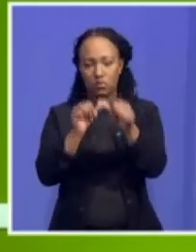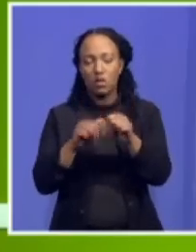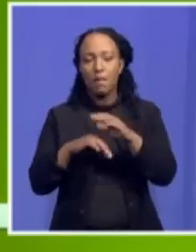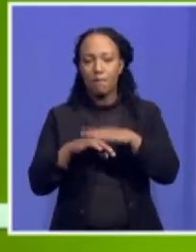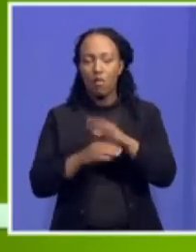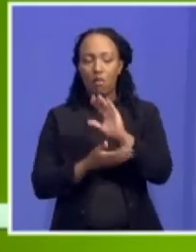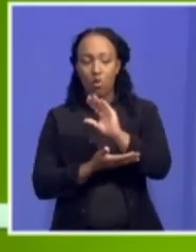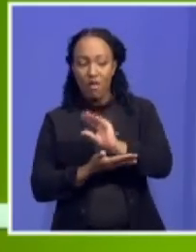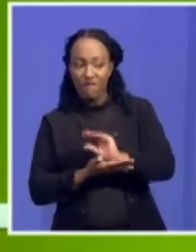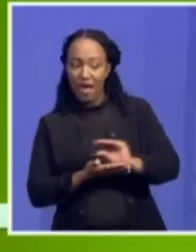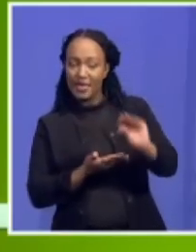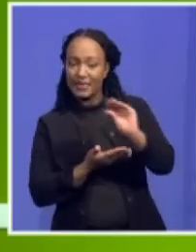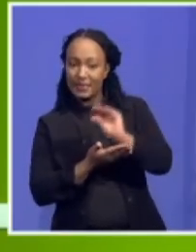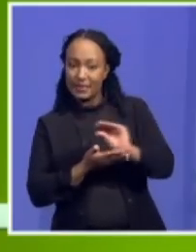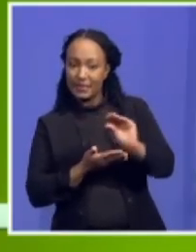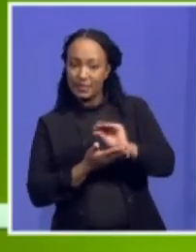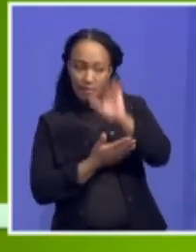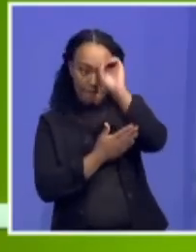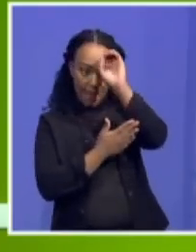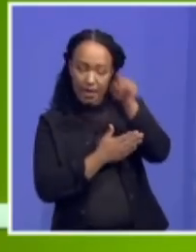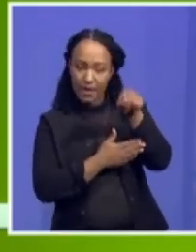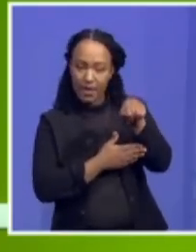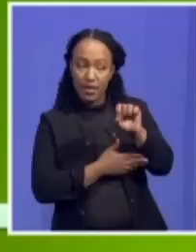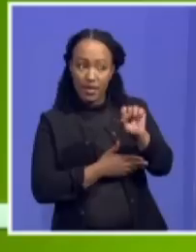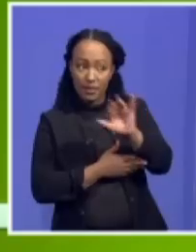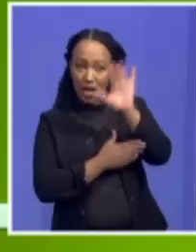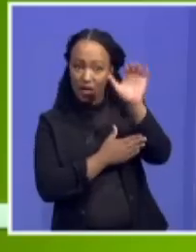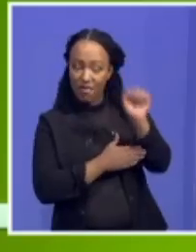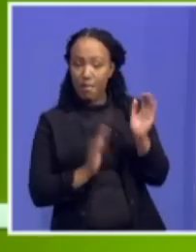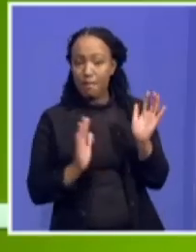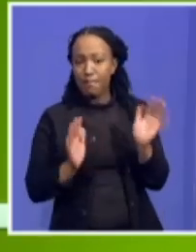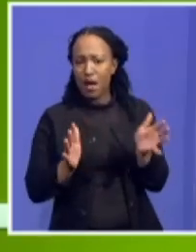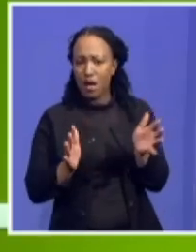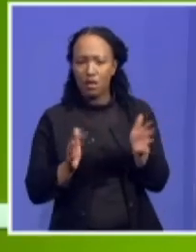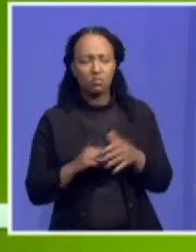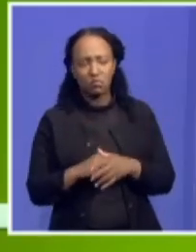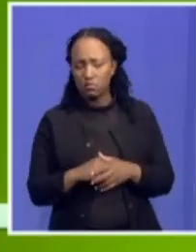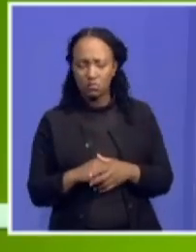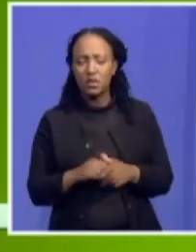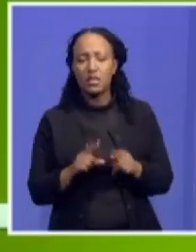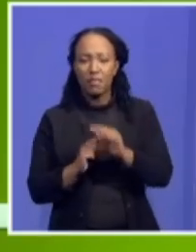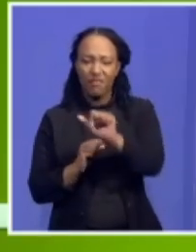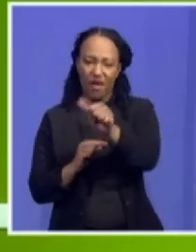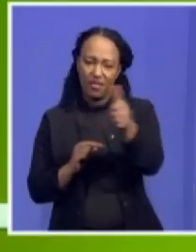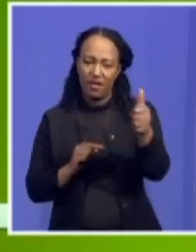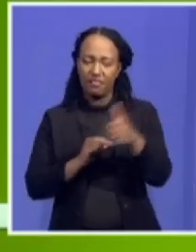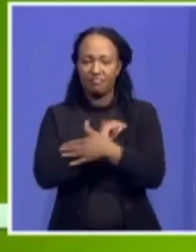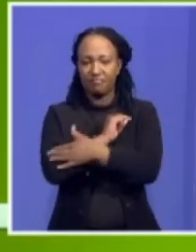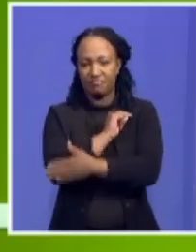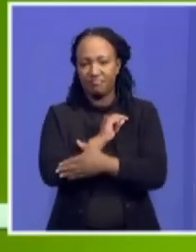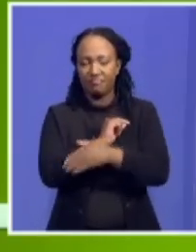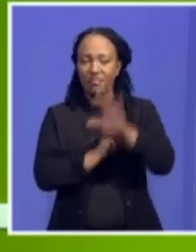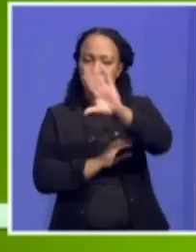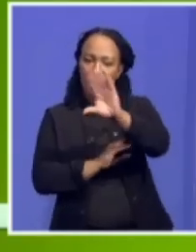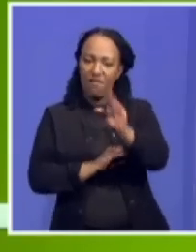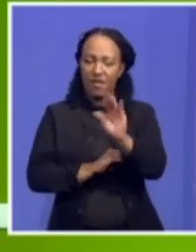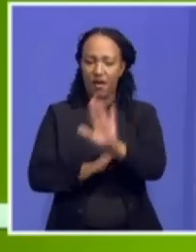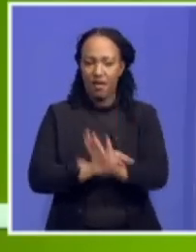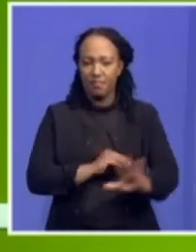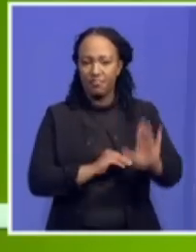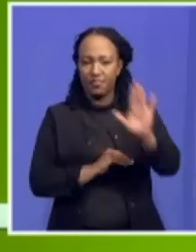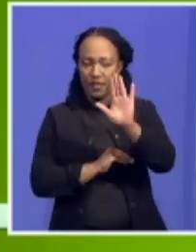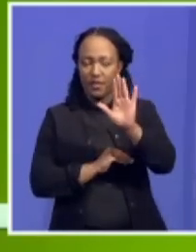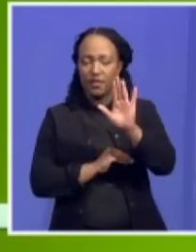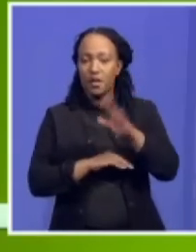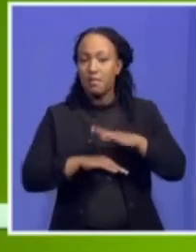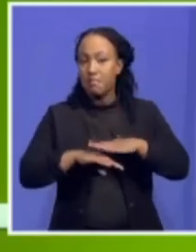industry, not only in South Africa, but also in the various other countries on our continent, but more